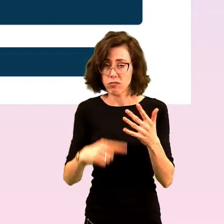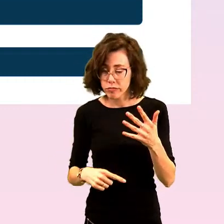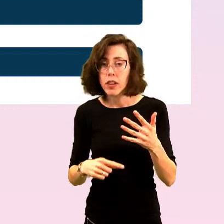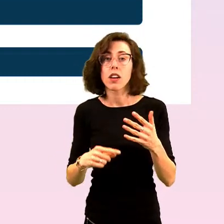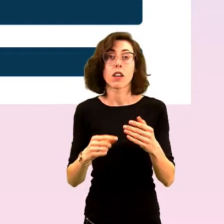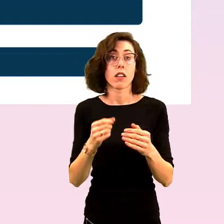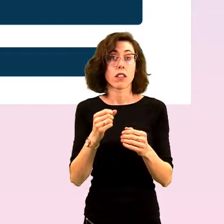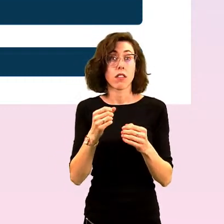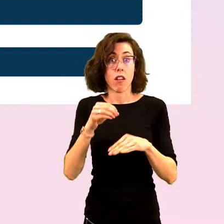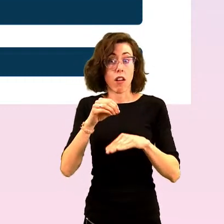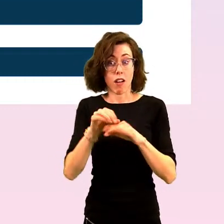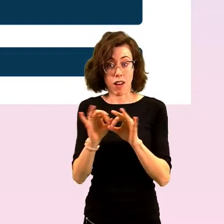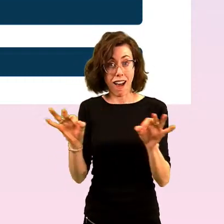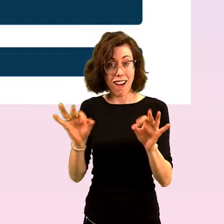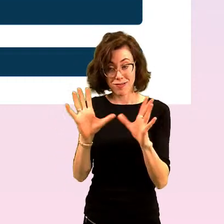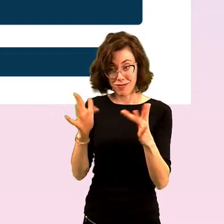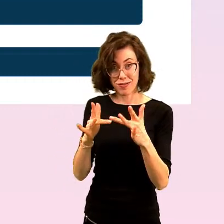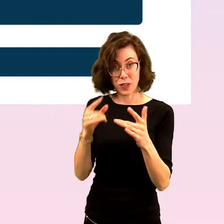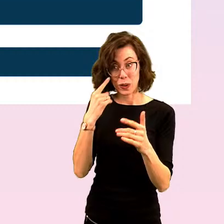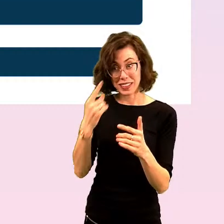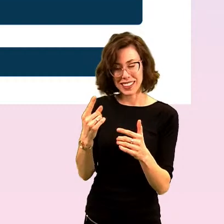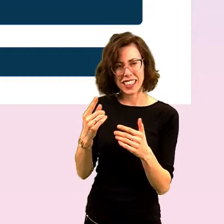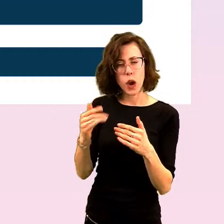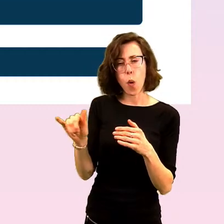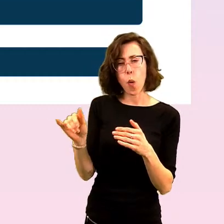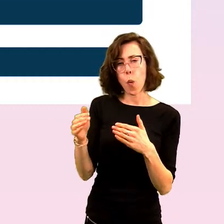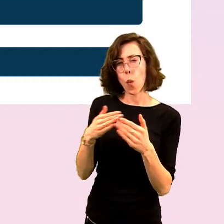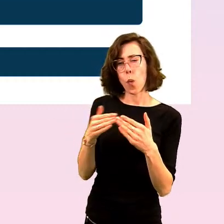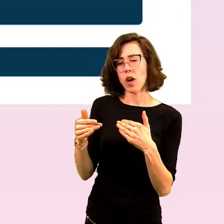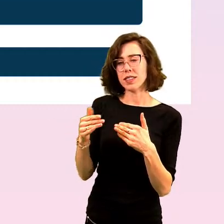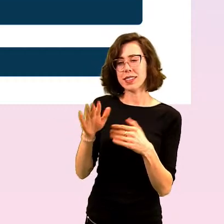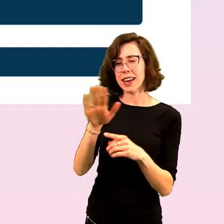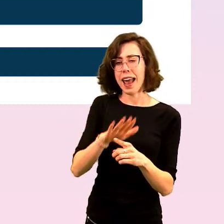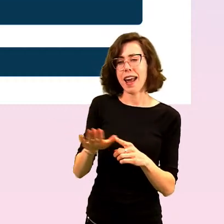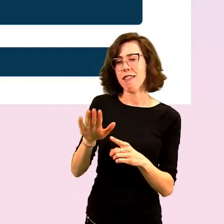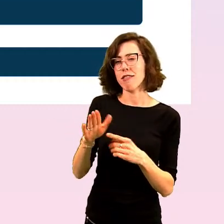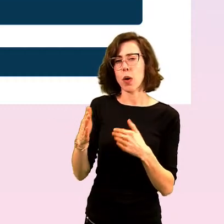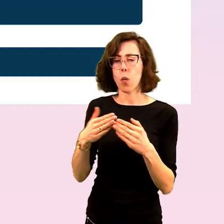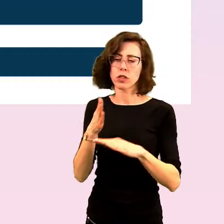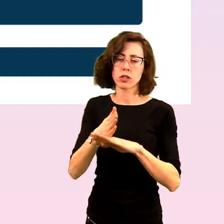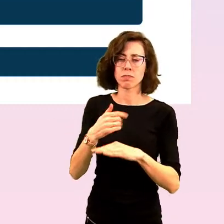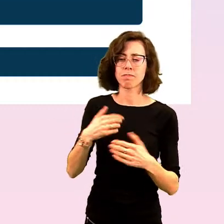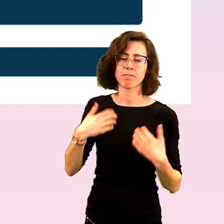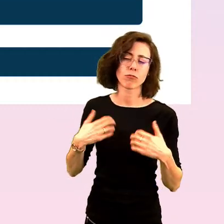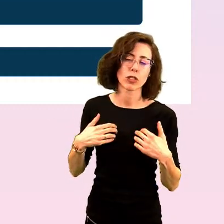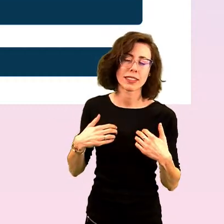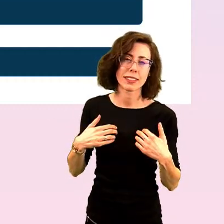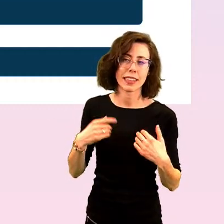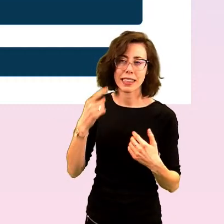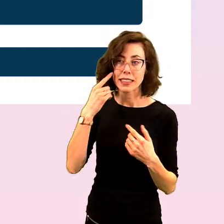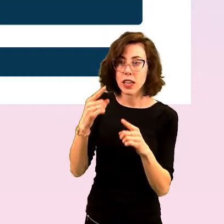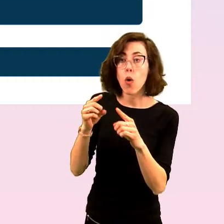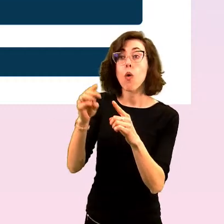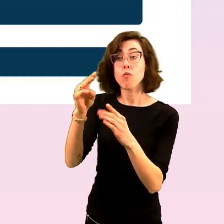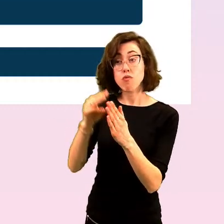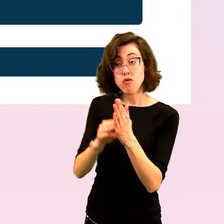and you can just see the sector that you're interested in and the programs that might be useful to you. Then